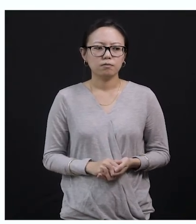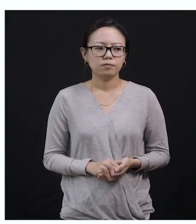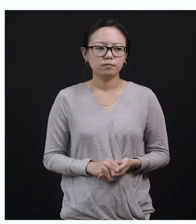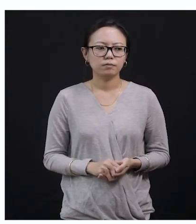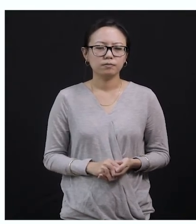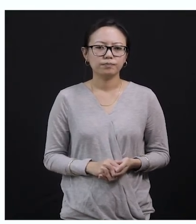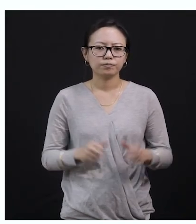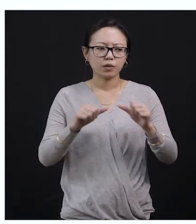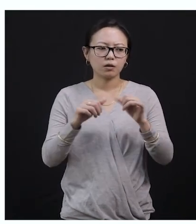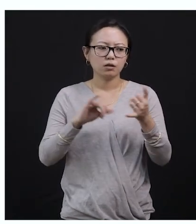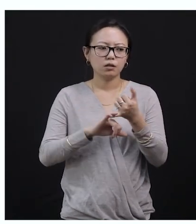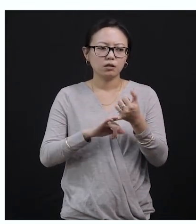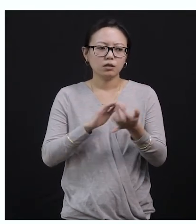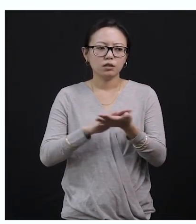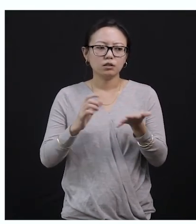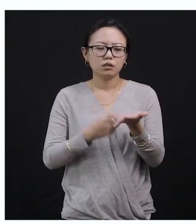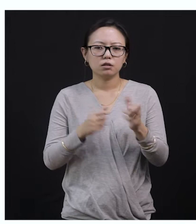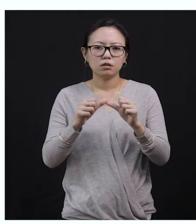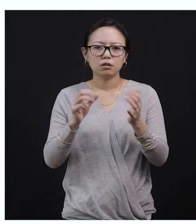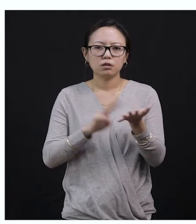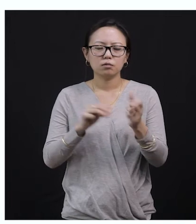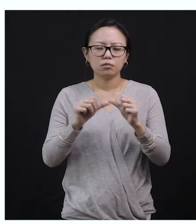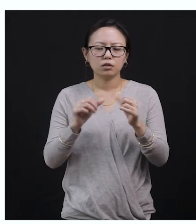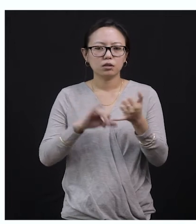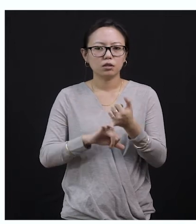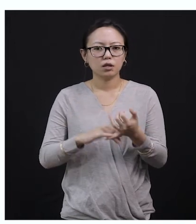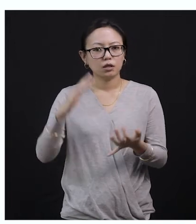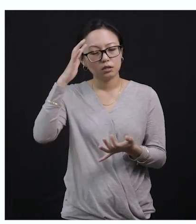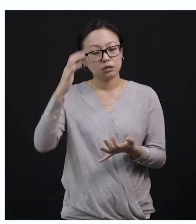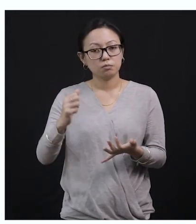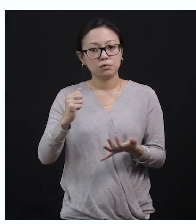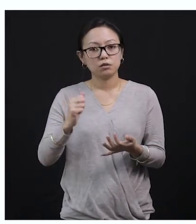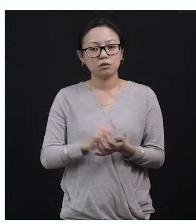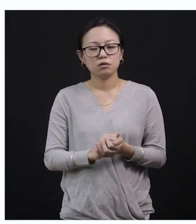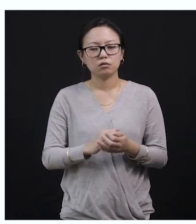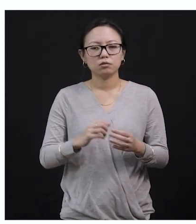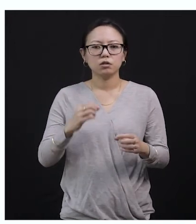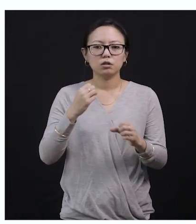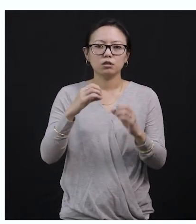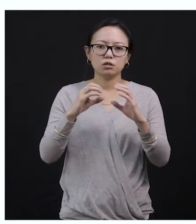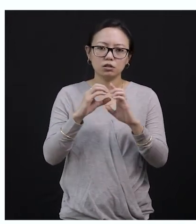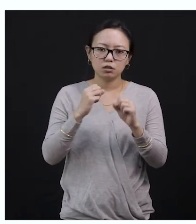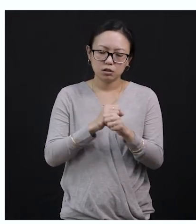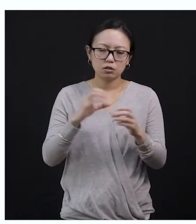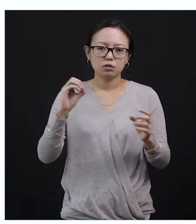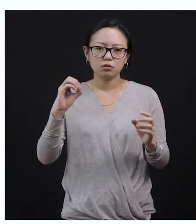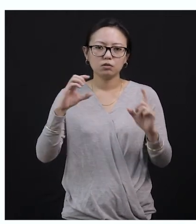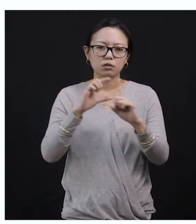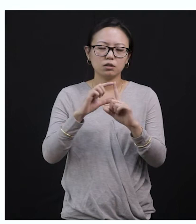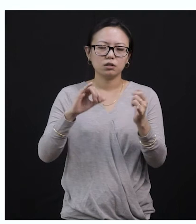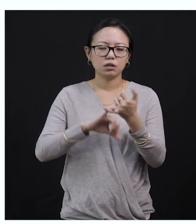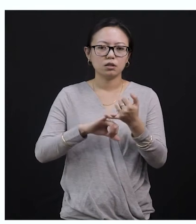fond believers of gods and goddesses. So for them, religion was very important. So the two